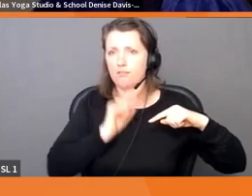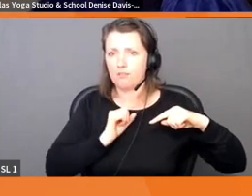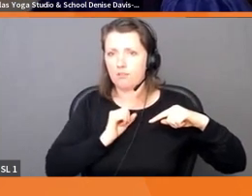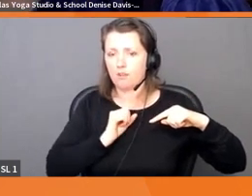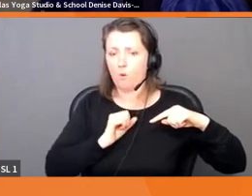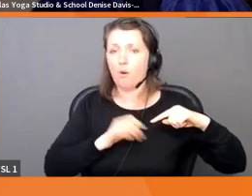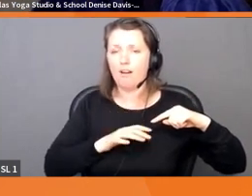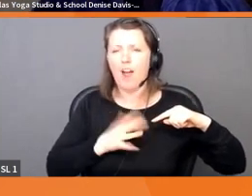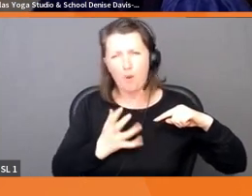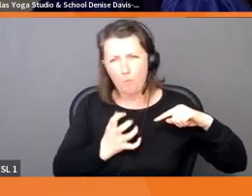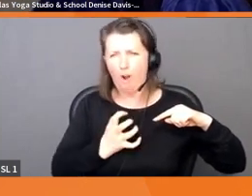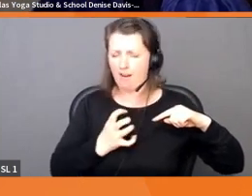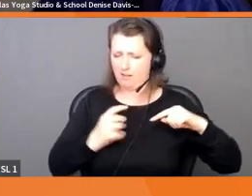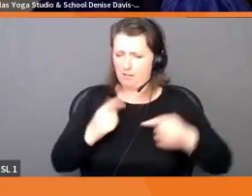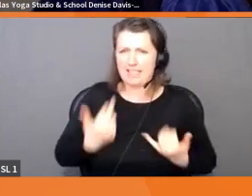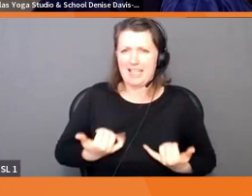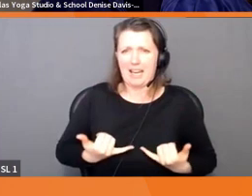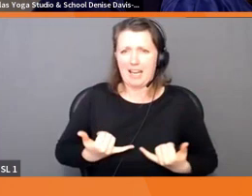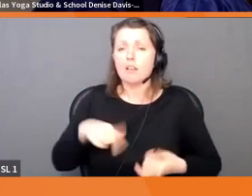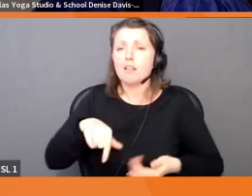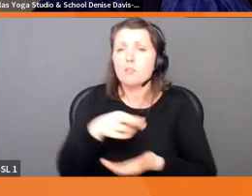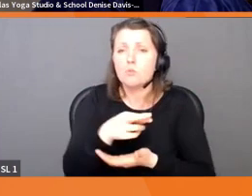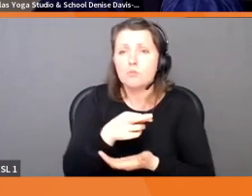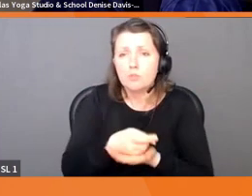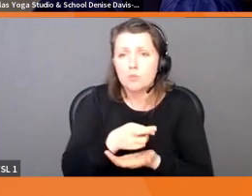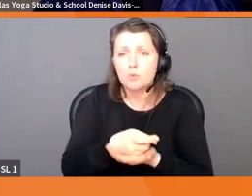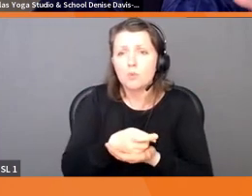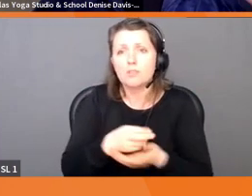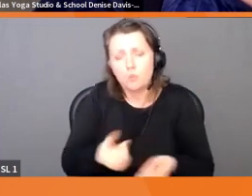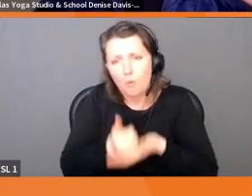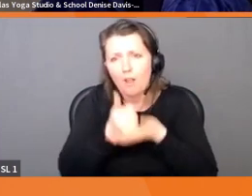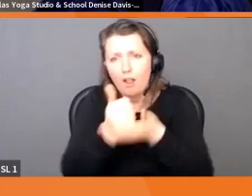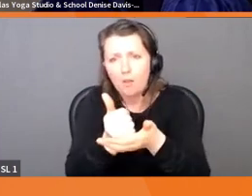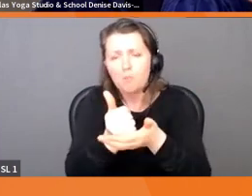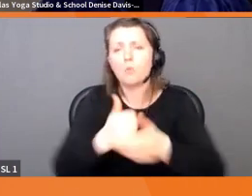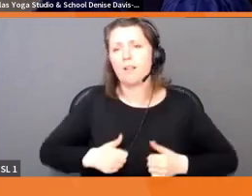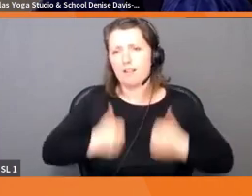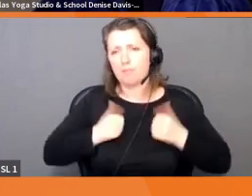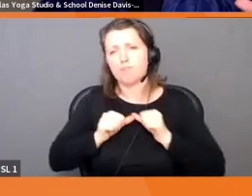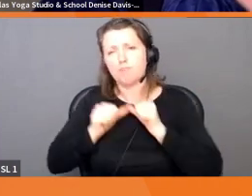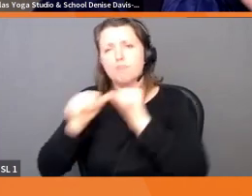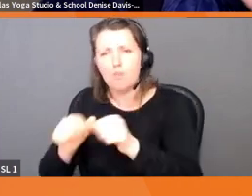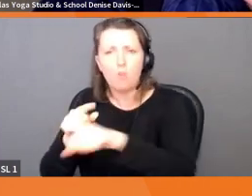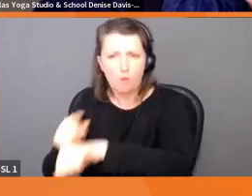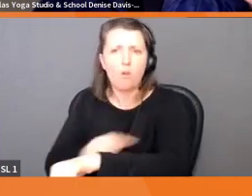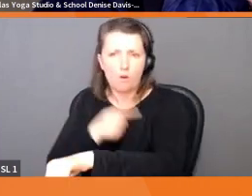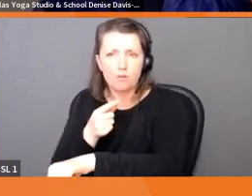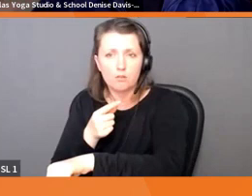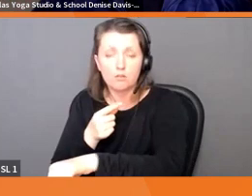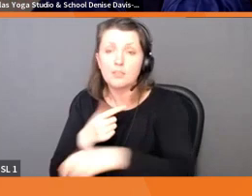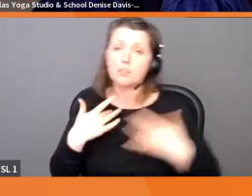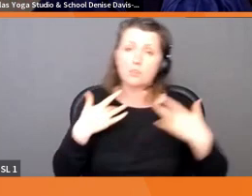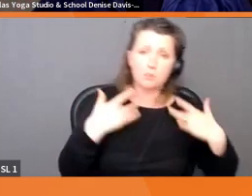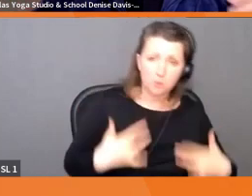lifespan. Because stress, anxiety, depression, these are some of the leading causes of disease that